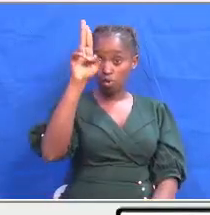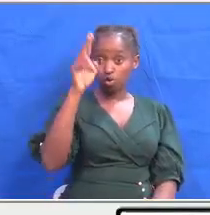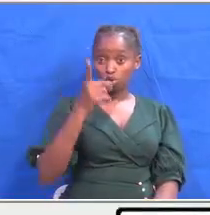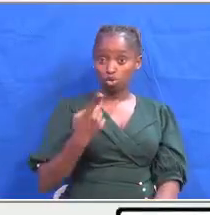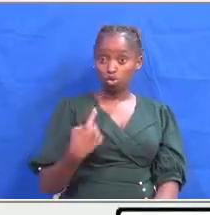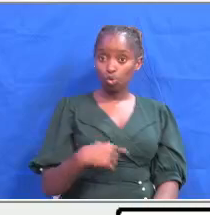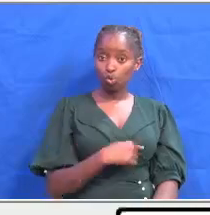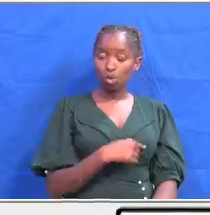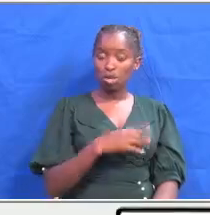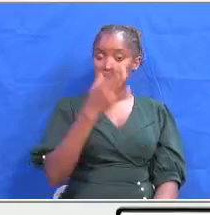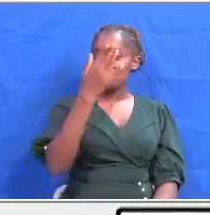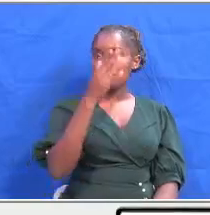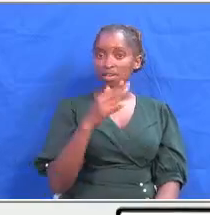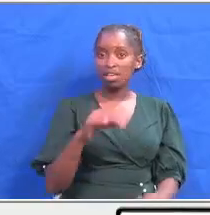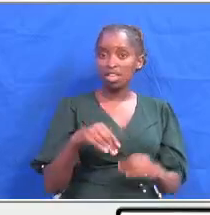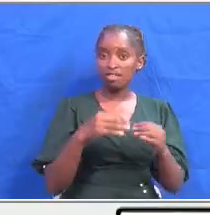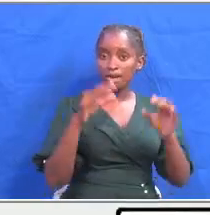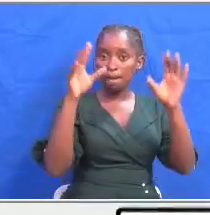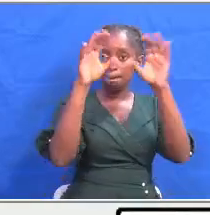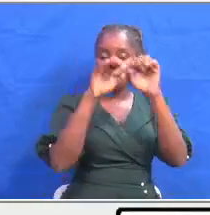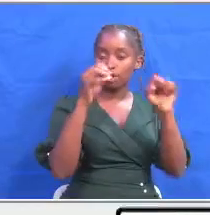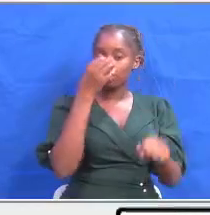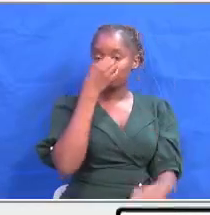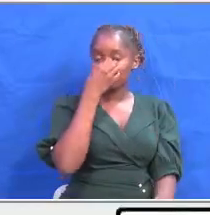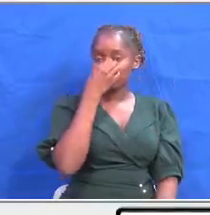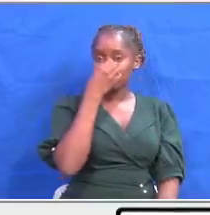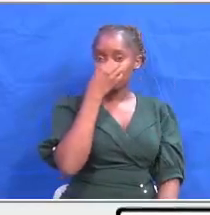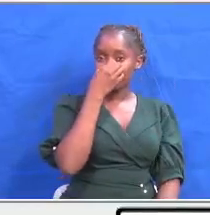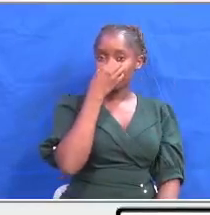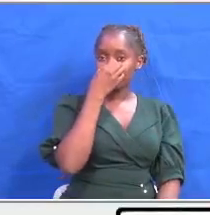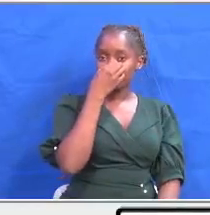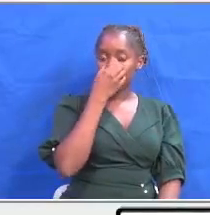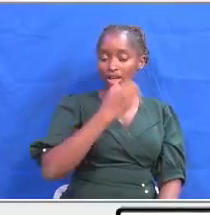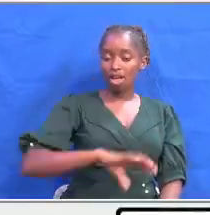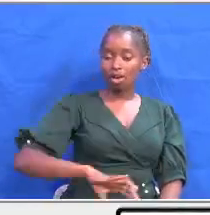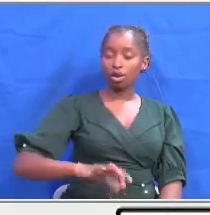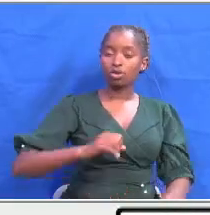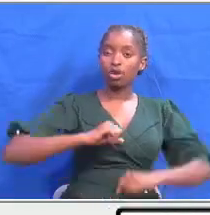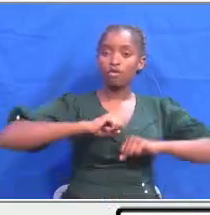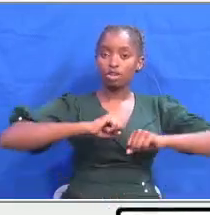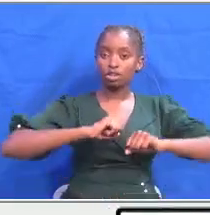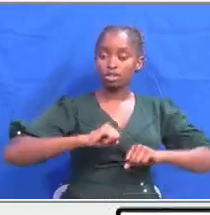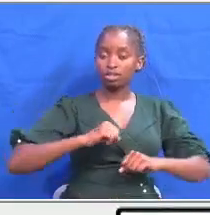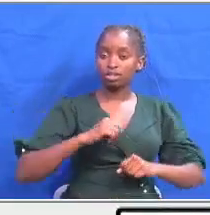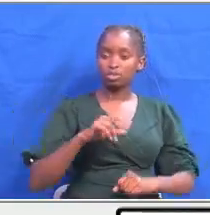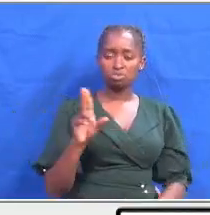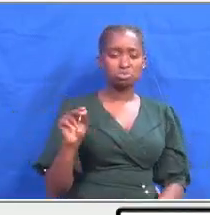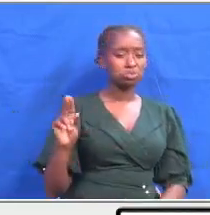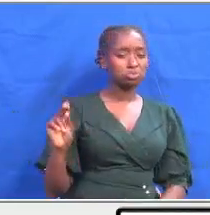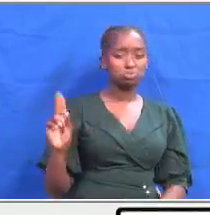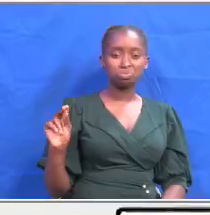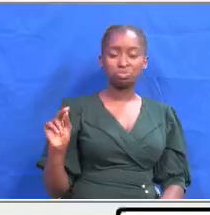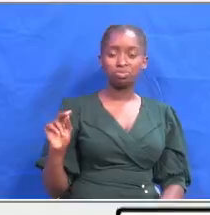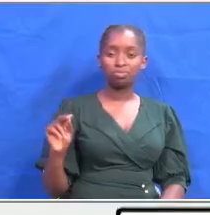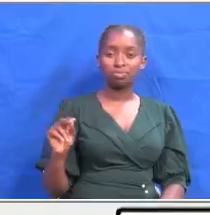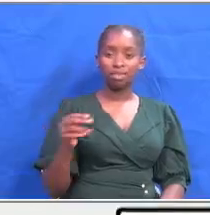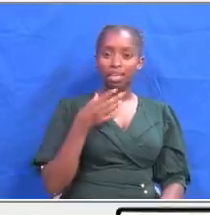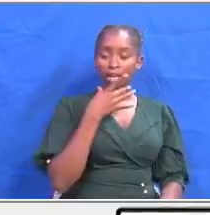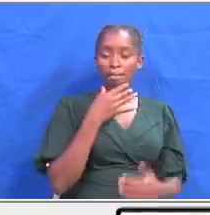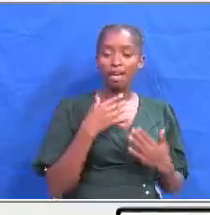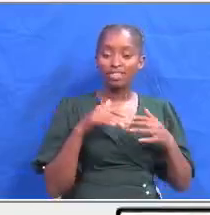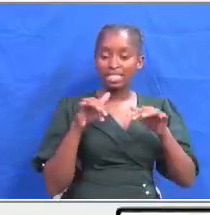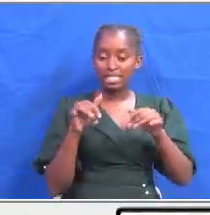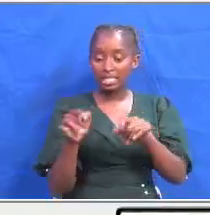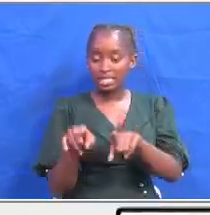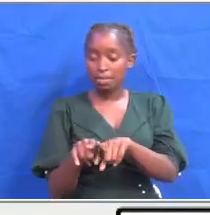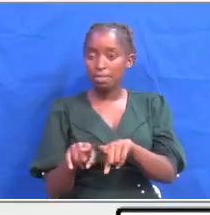gave the president, William Samoei Ruto, an accounting officer, a PS. No, not in his docket, but